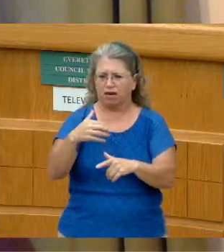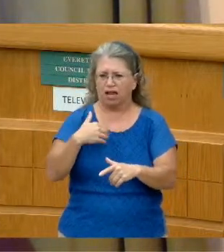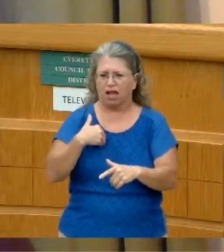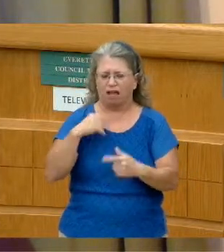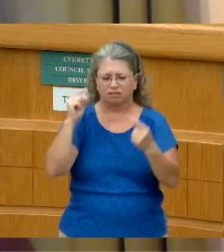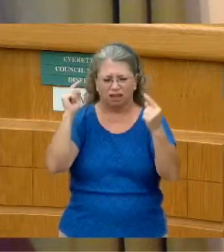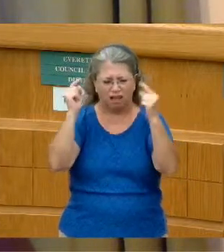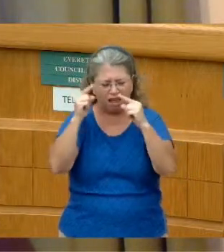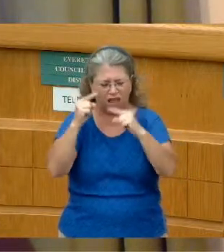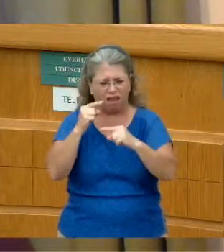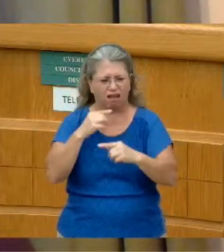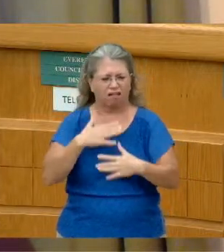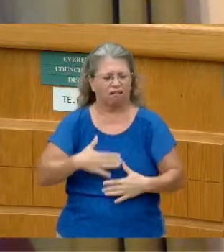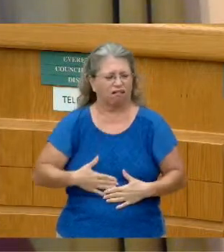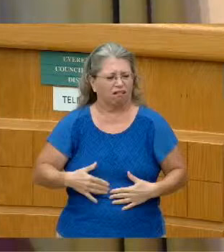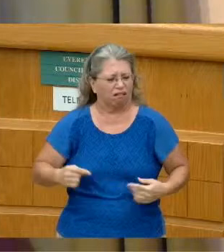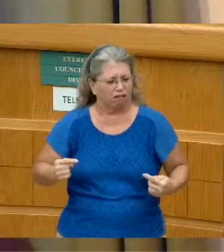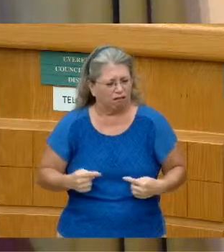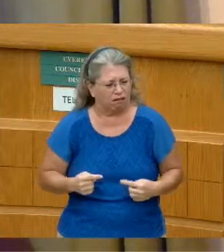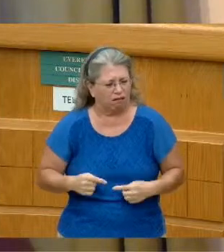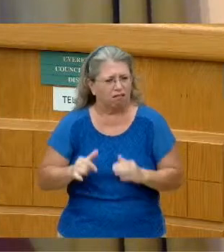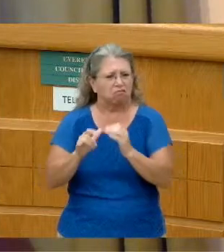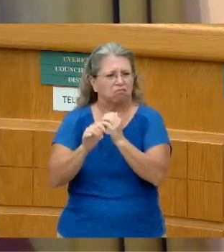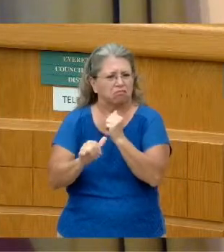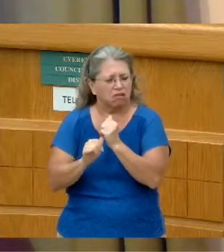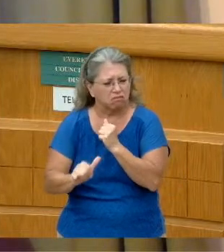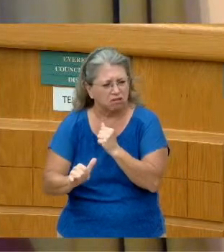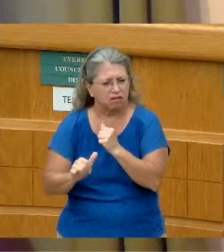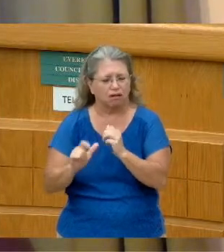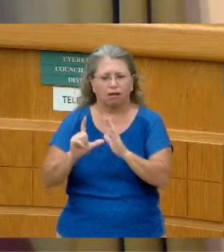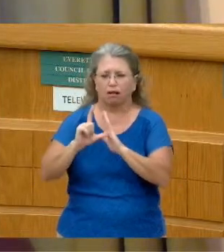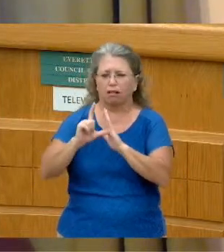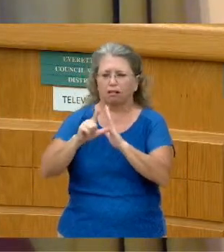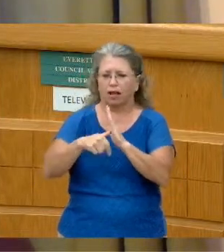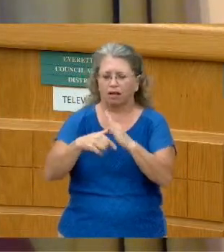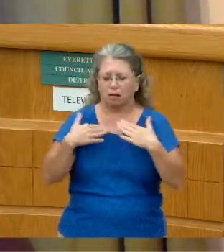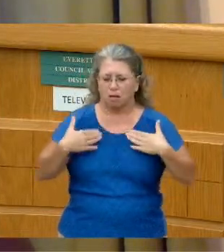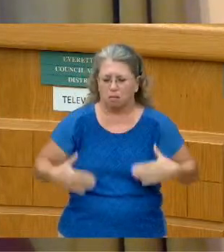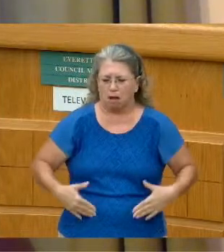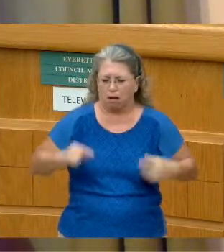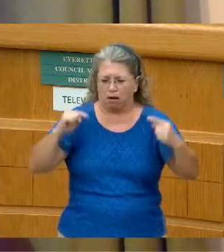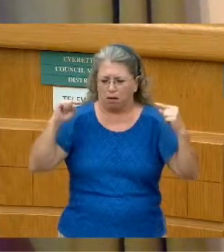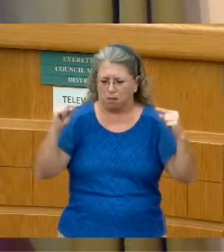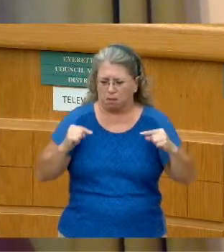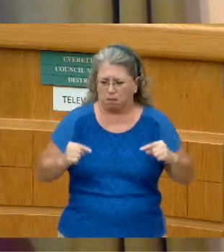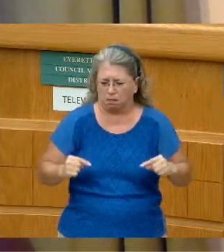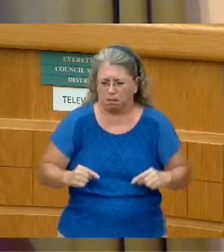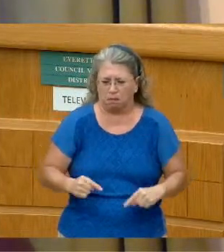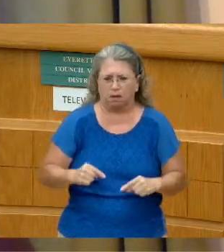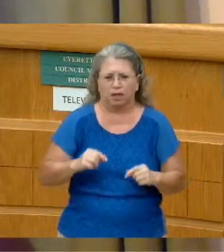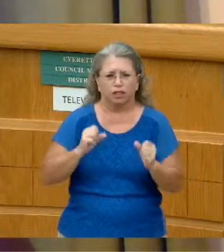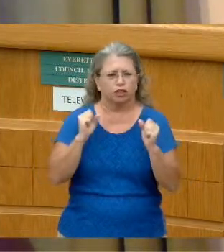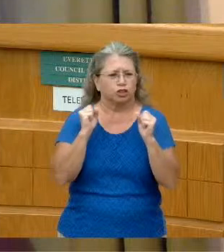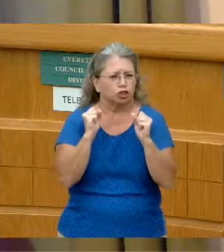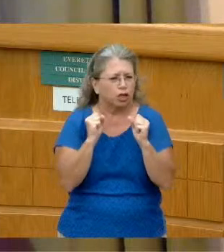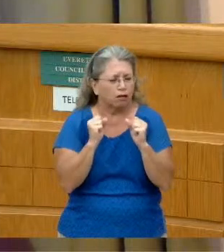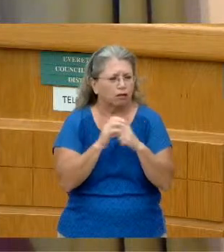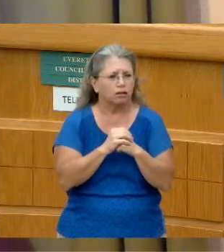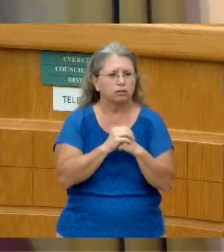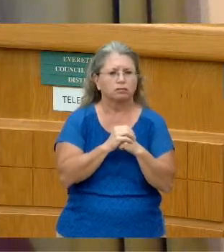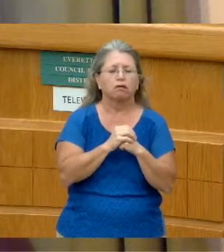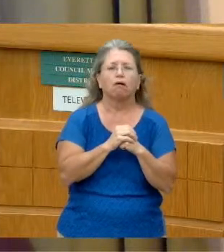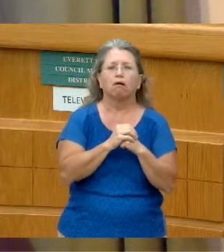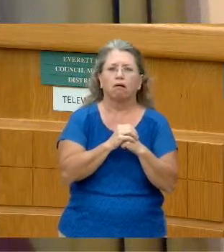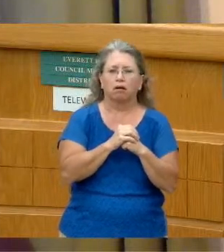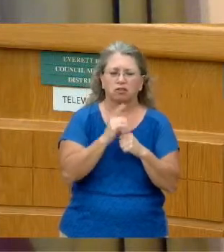she's feeling so terrible. Later, her body aches and she has chills. Mary decides that she needs to run to the grocery store to